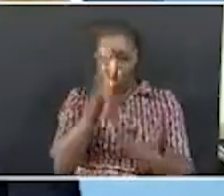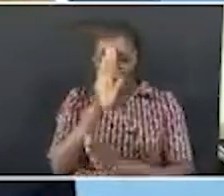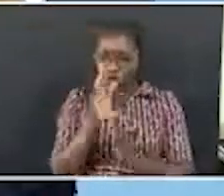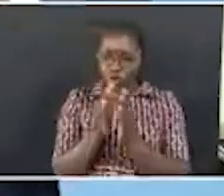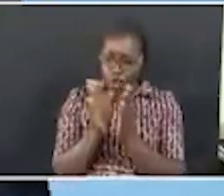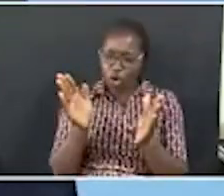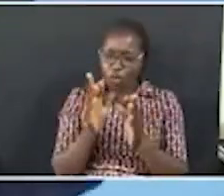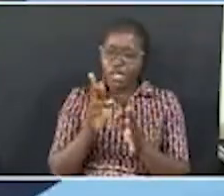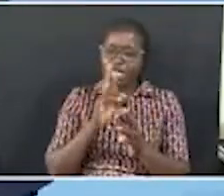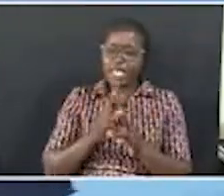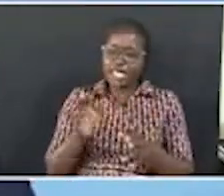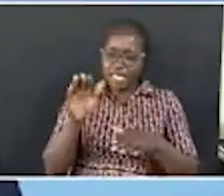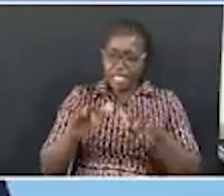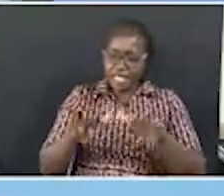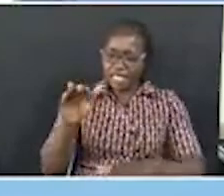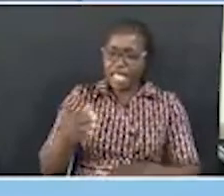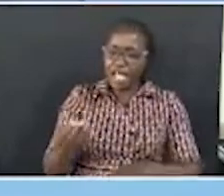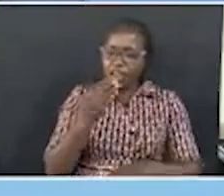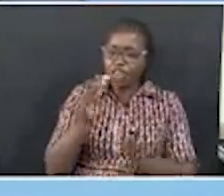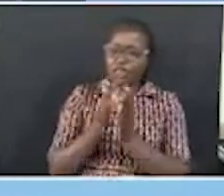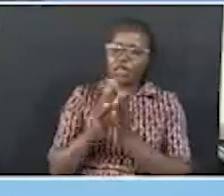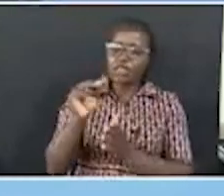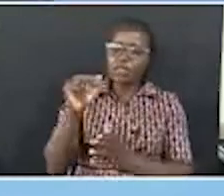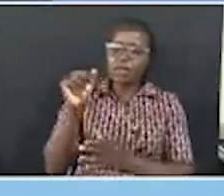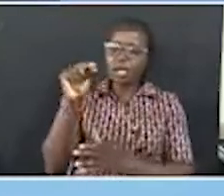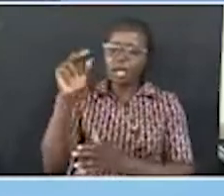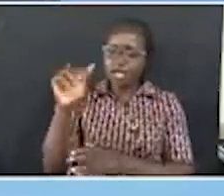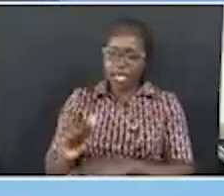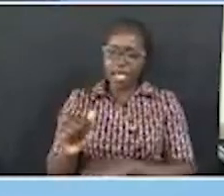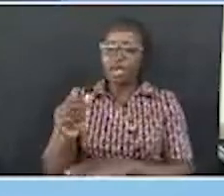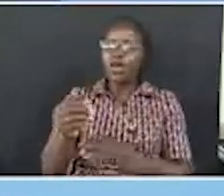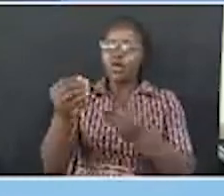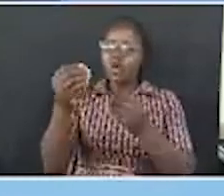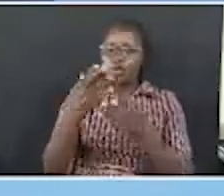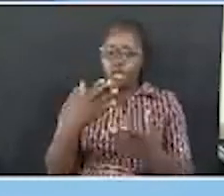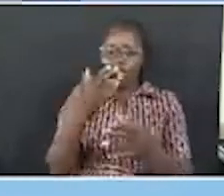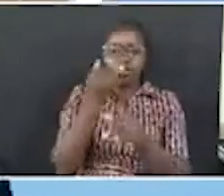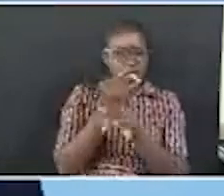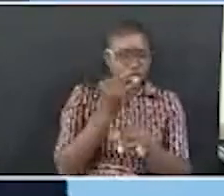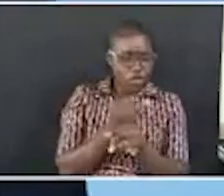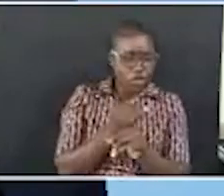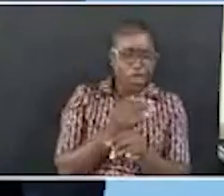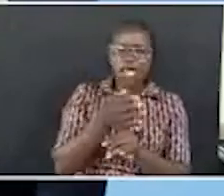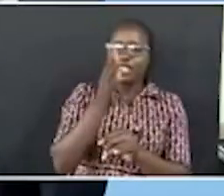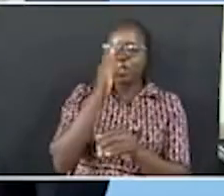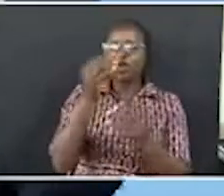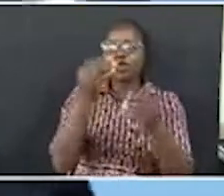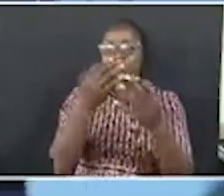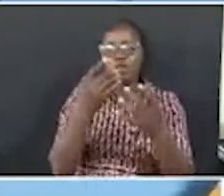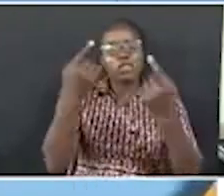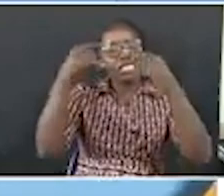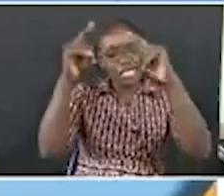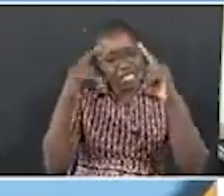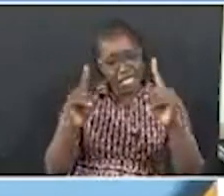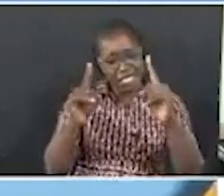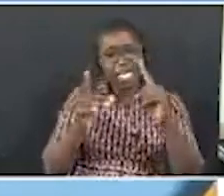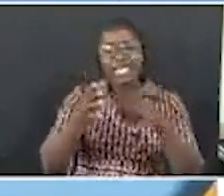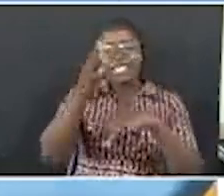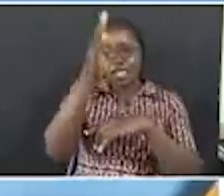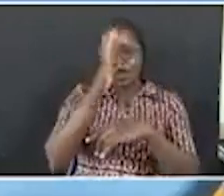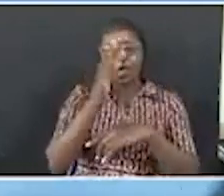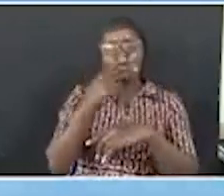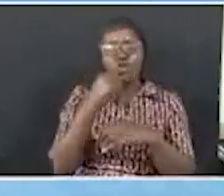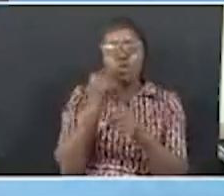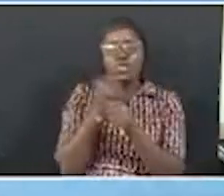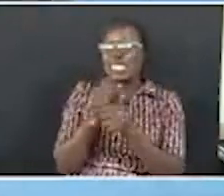Red Sea, the God who fed us with manna, the God who gave me a job, the God who gave me success, the God